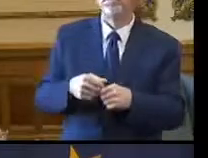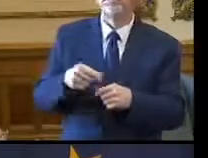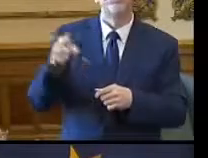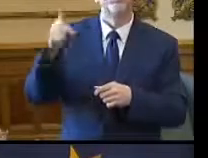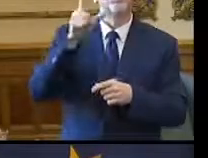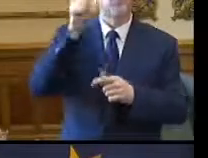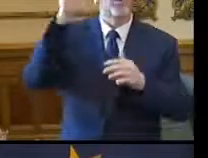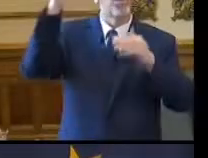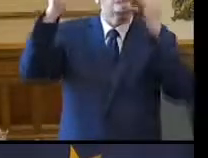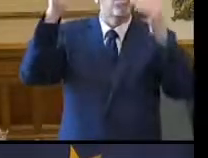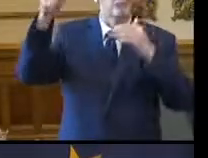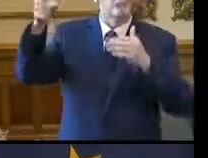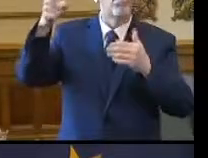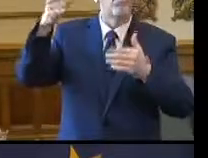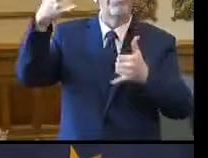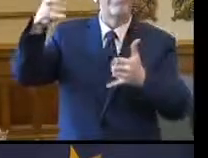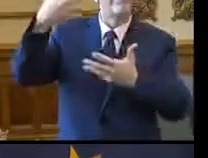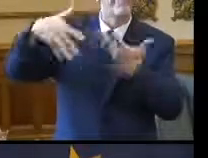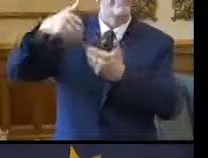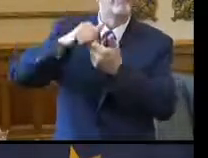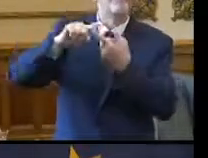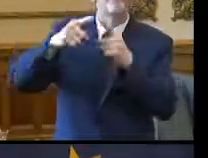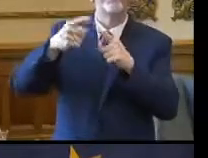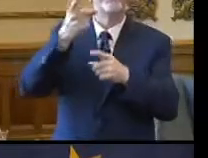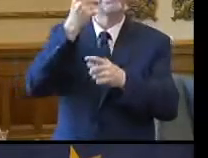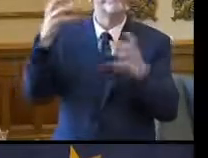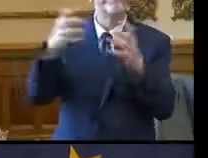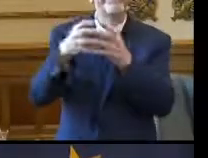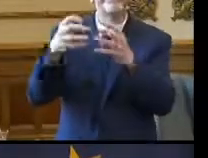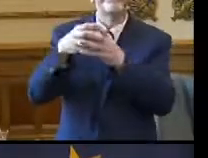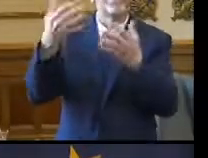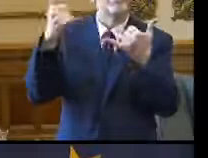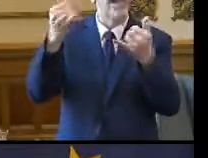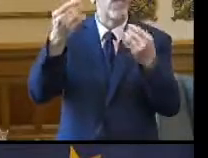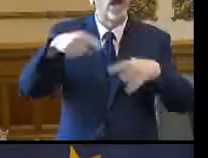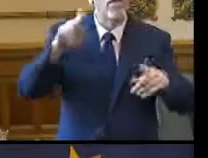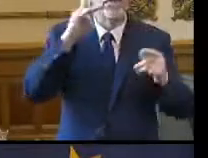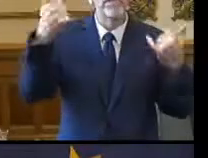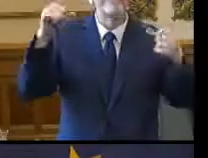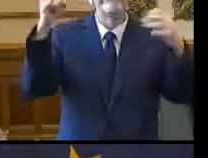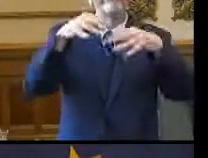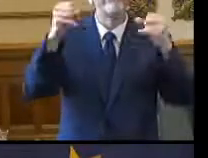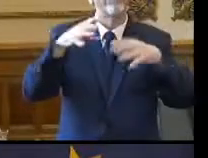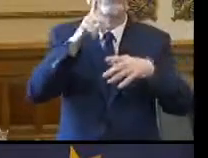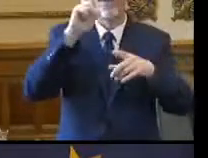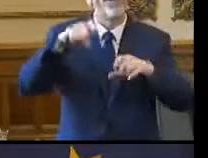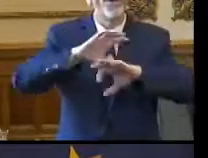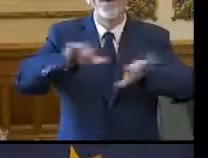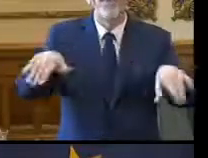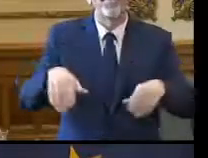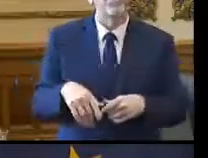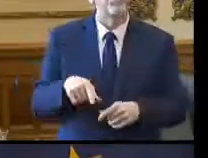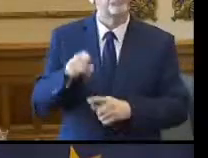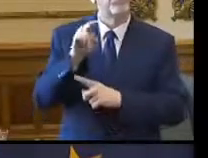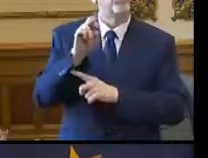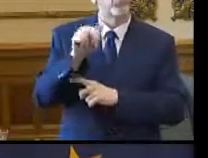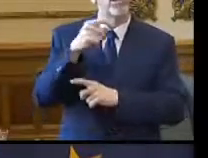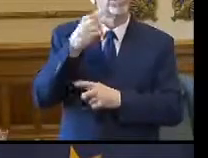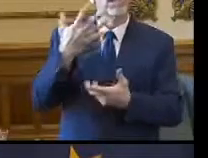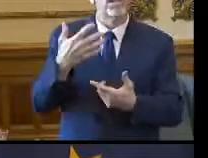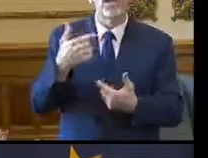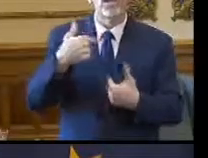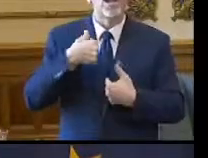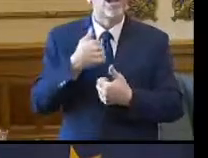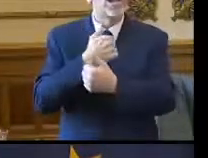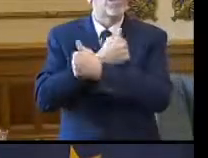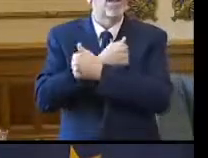protect themselves with the PPE or the personal protective equipment, and making sure we have ways to stretch our inventory as much as